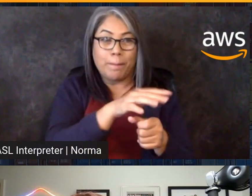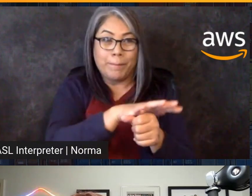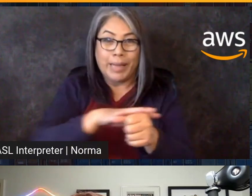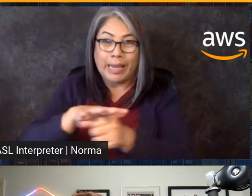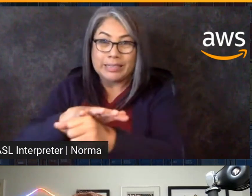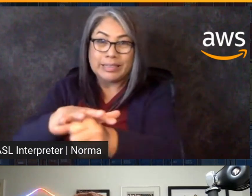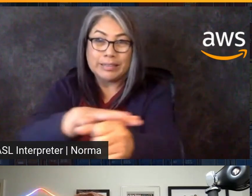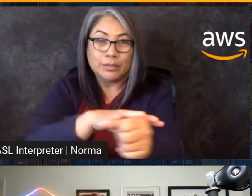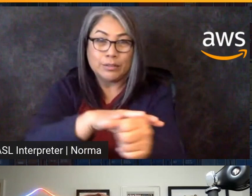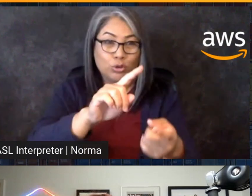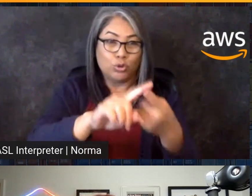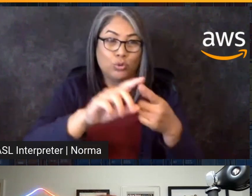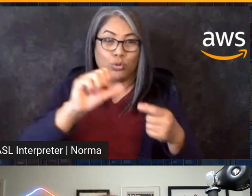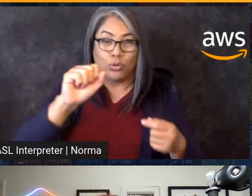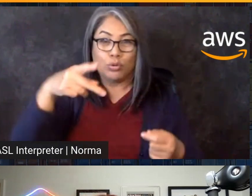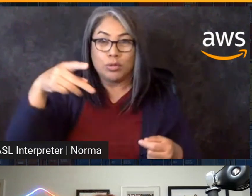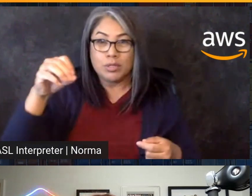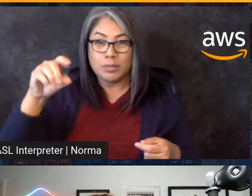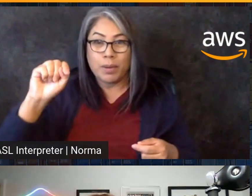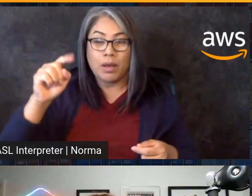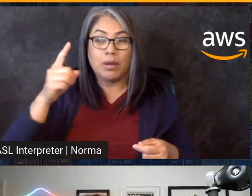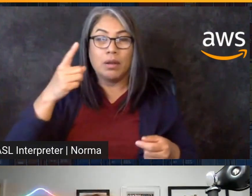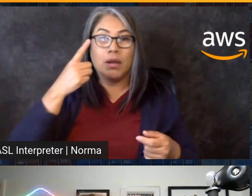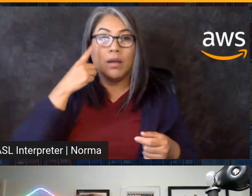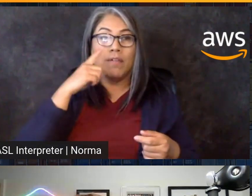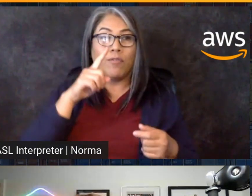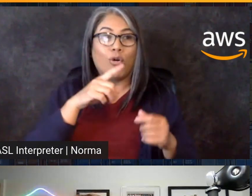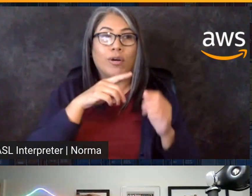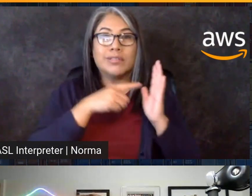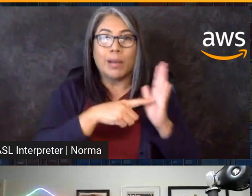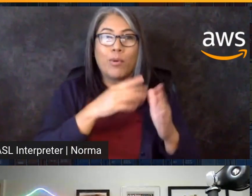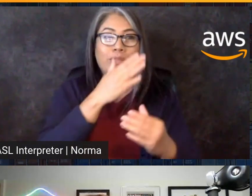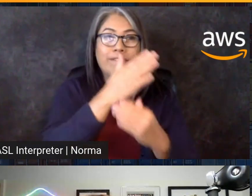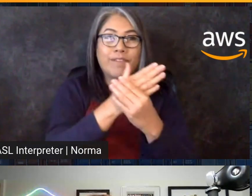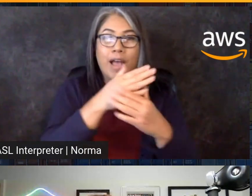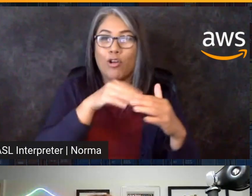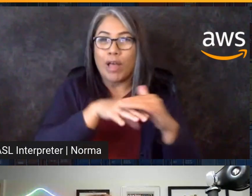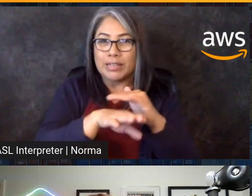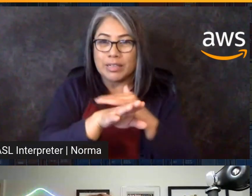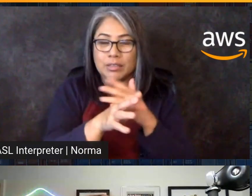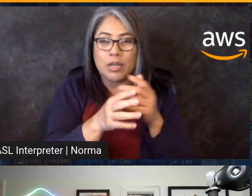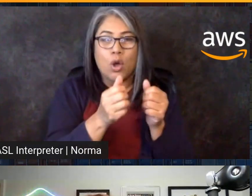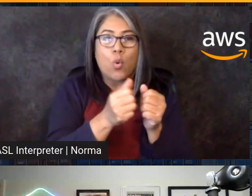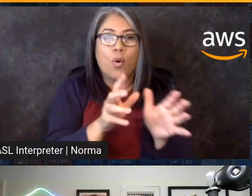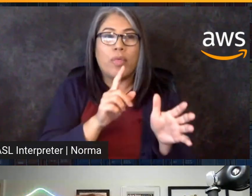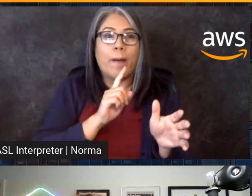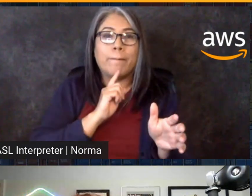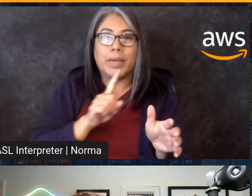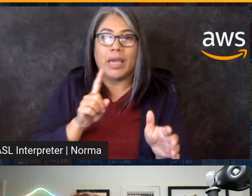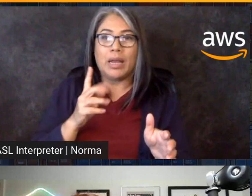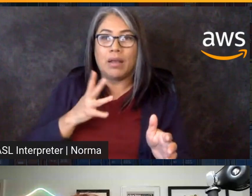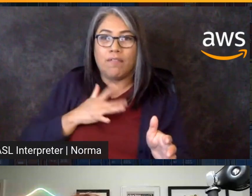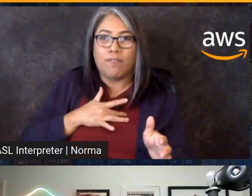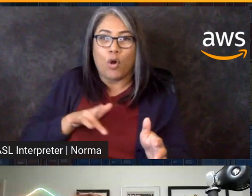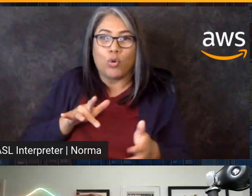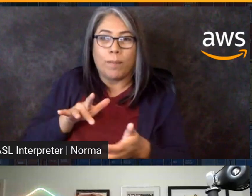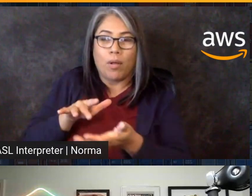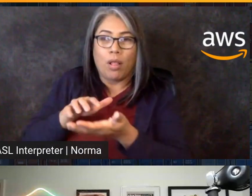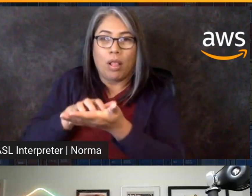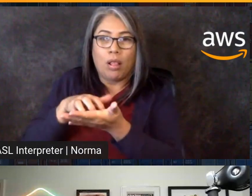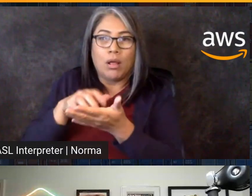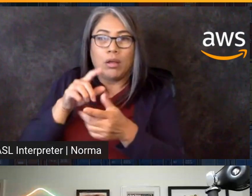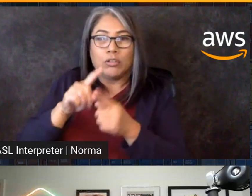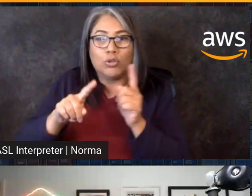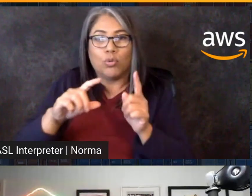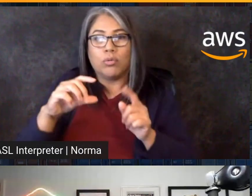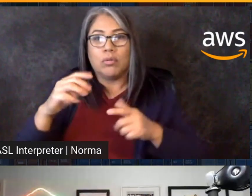say, file access without being vulnerable to time of check to time of use vulnerabilities